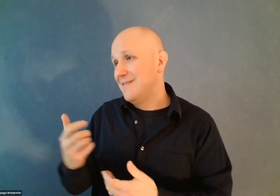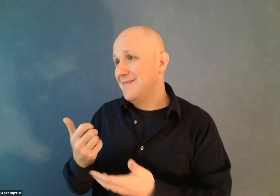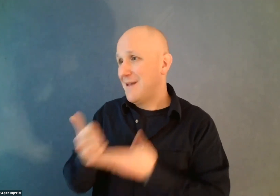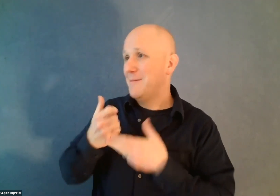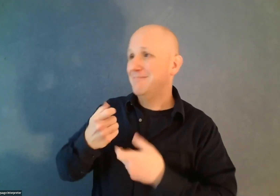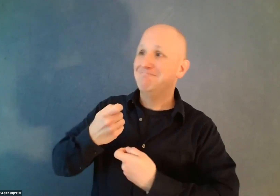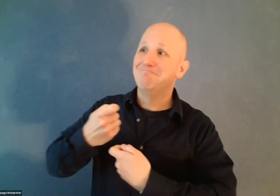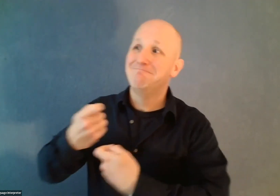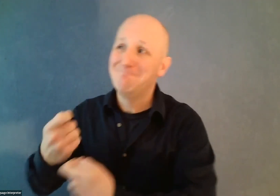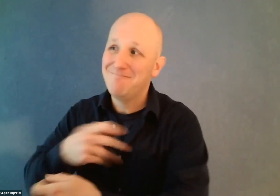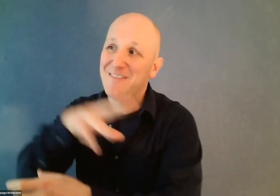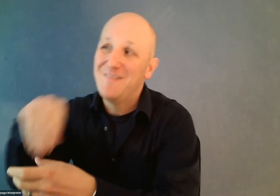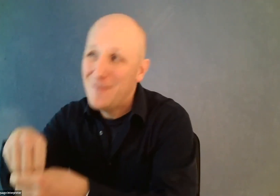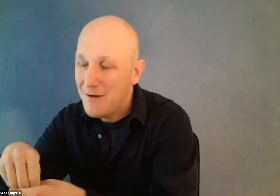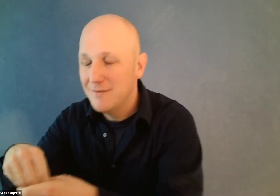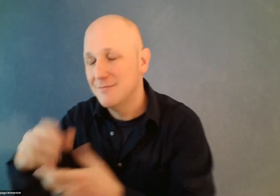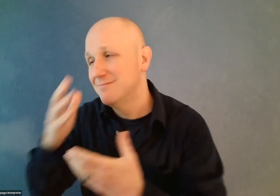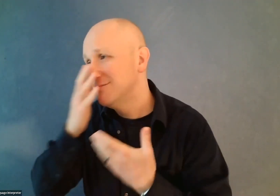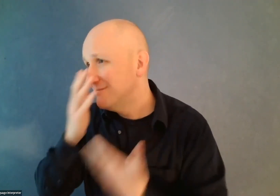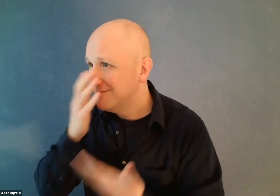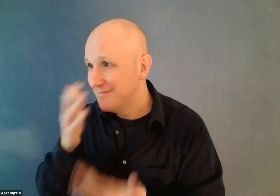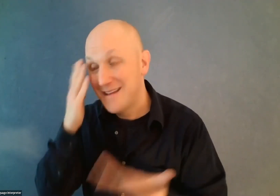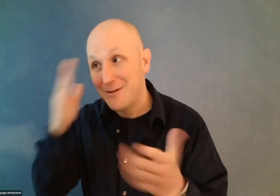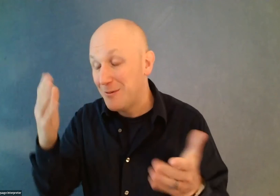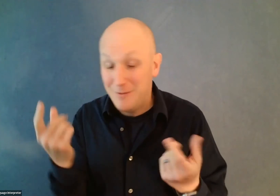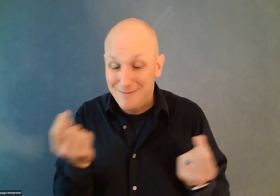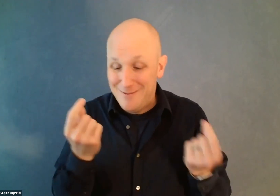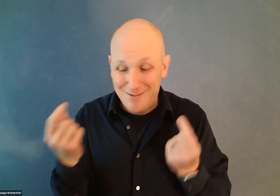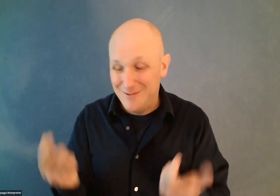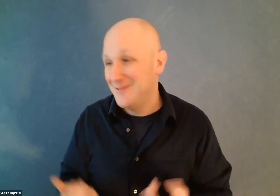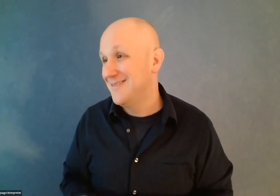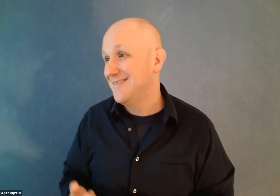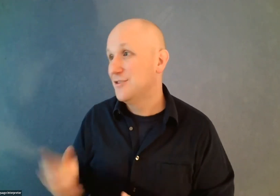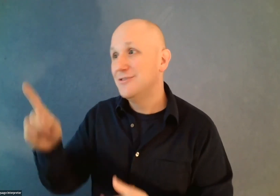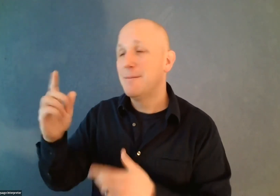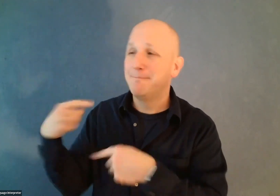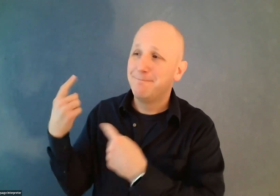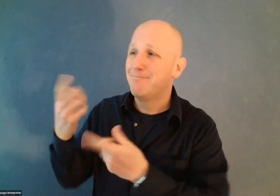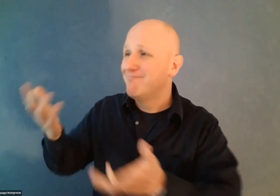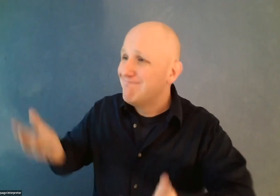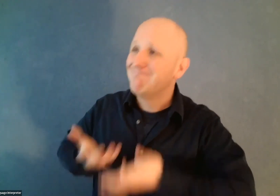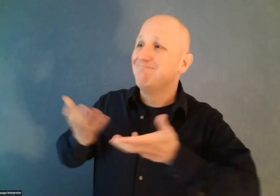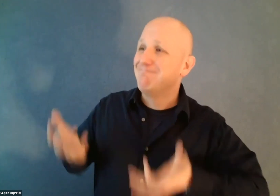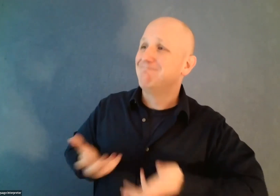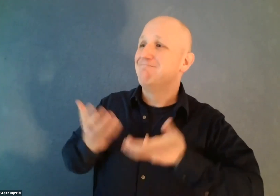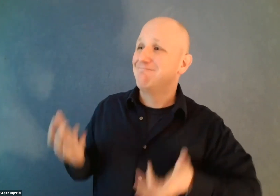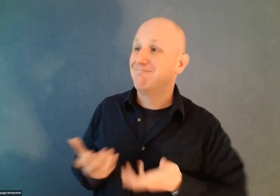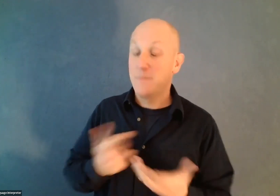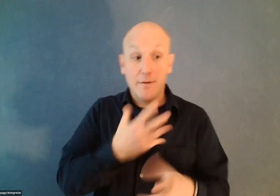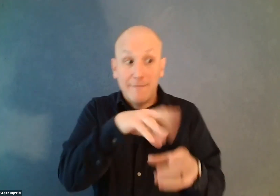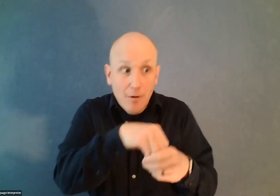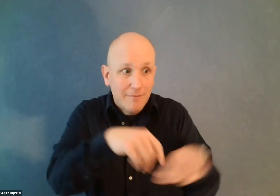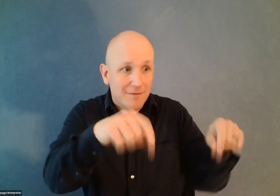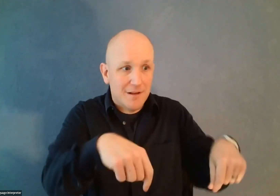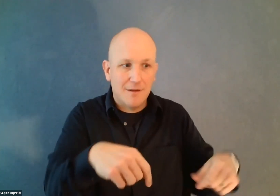super encouraging the minute that they met me. So it's been great to be a part of the program, and being part of the Law Pathways program has opened so many doors for